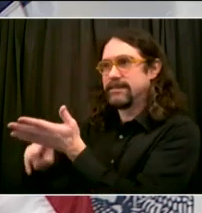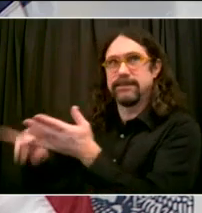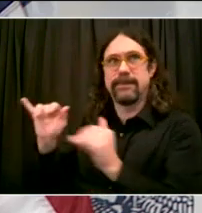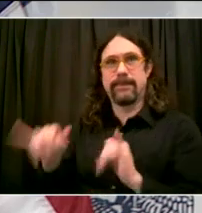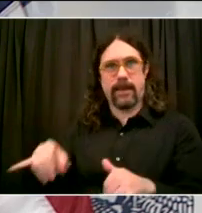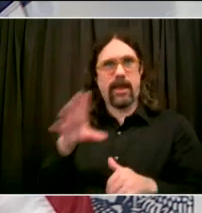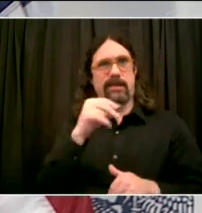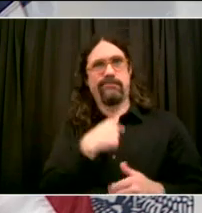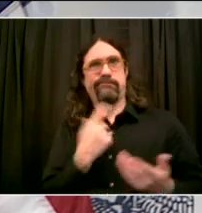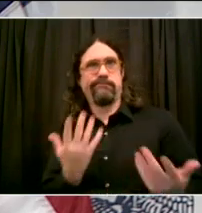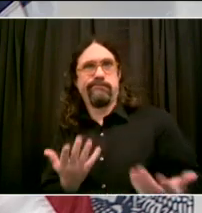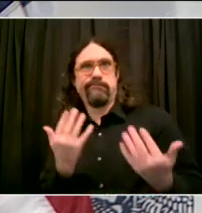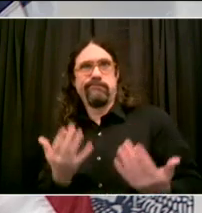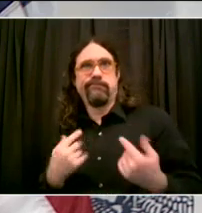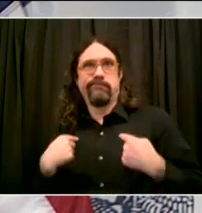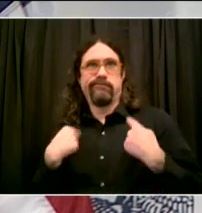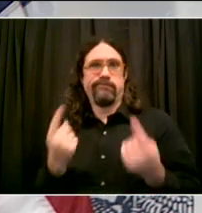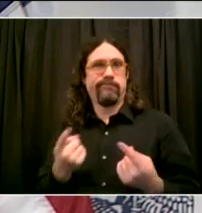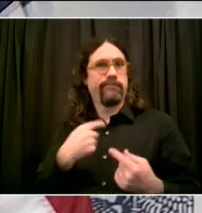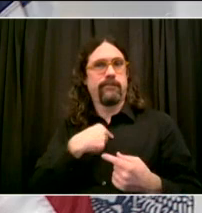Go ahead.